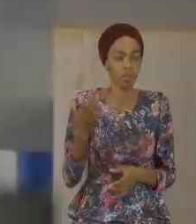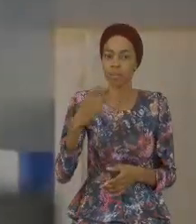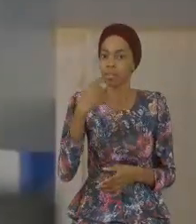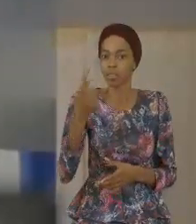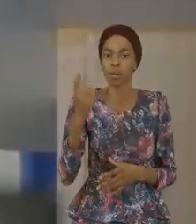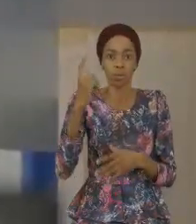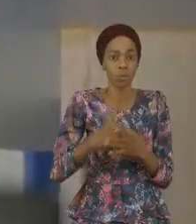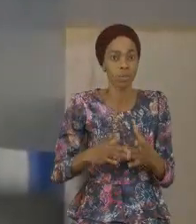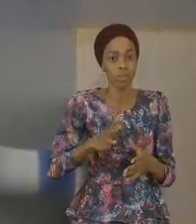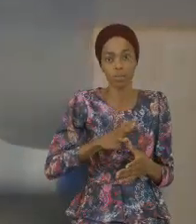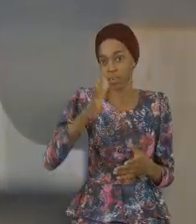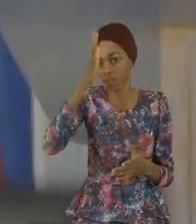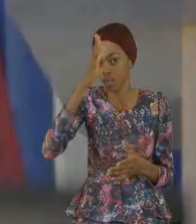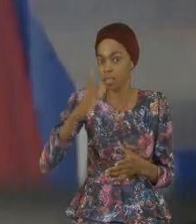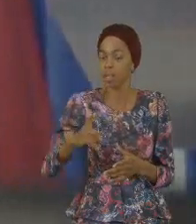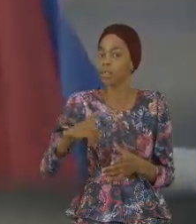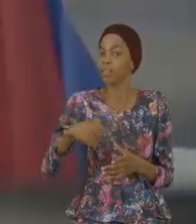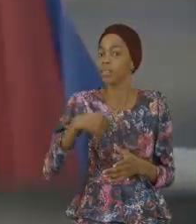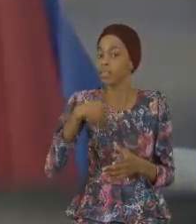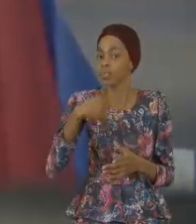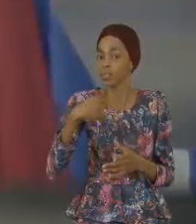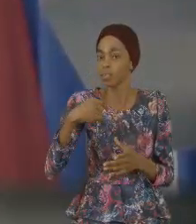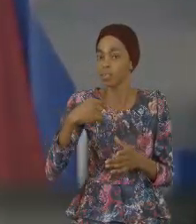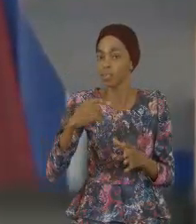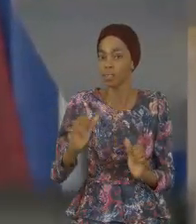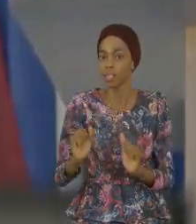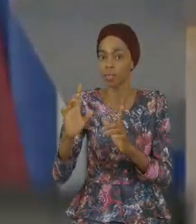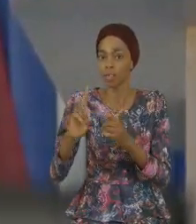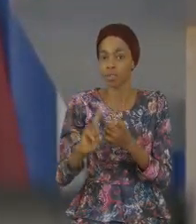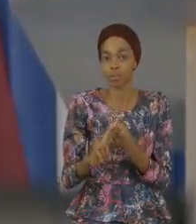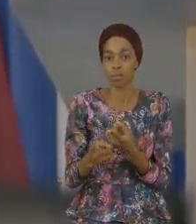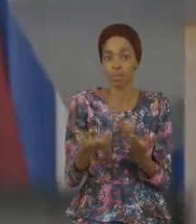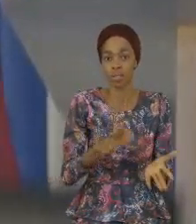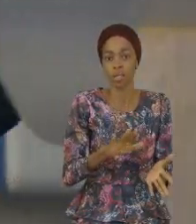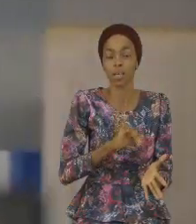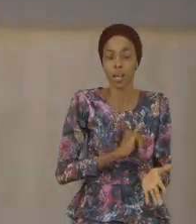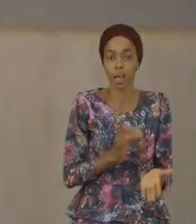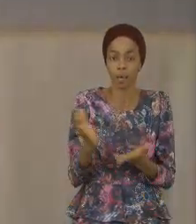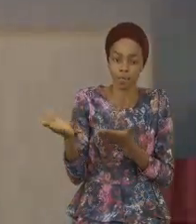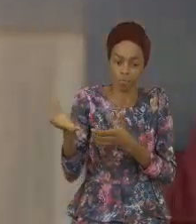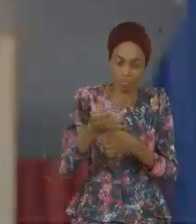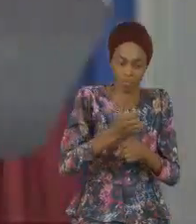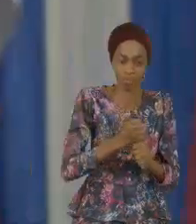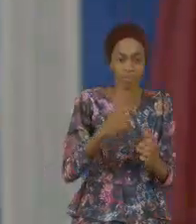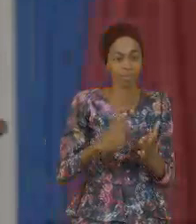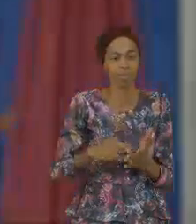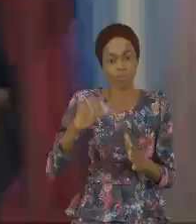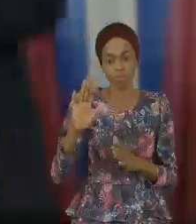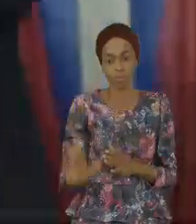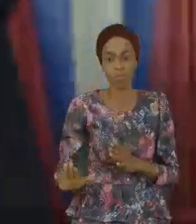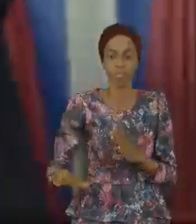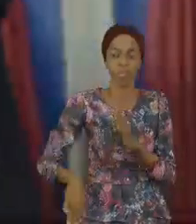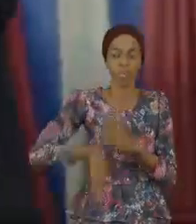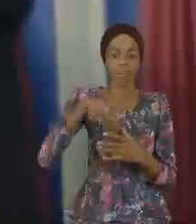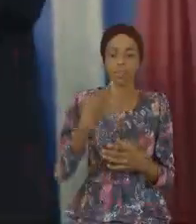consigned unto death. I drew this child, I drew Moses out of the water, out of the river,